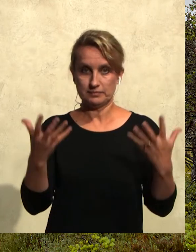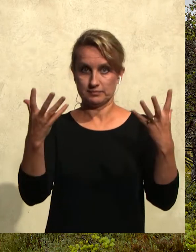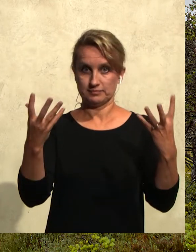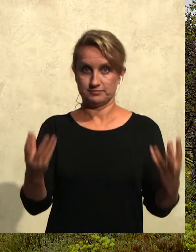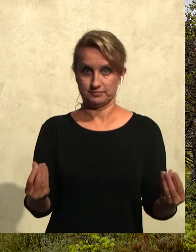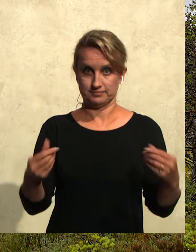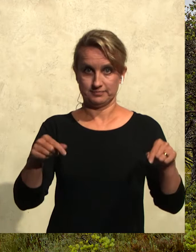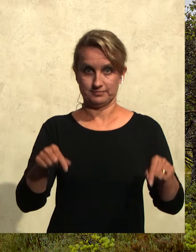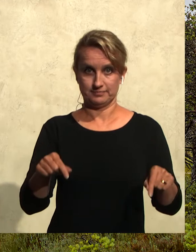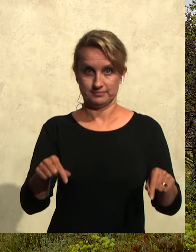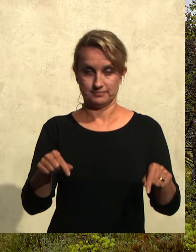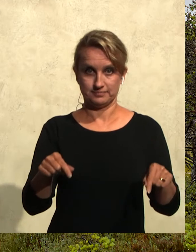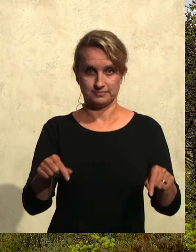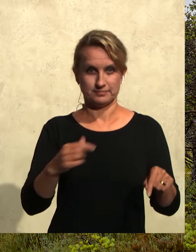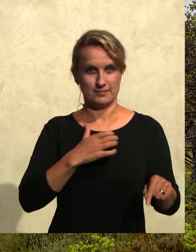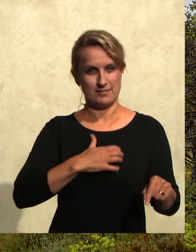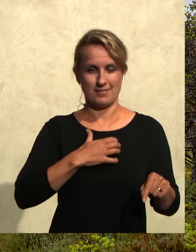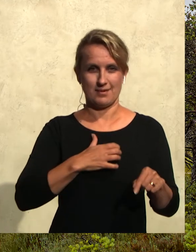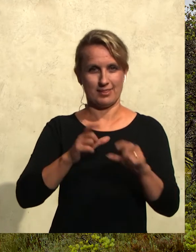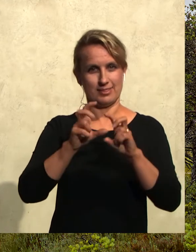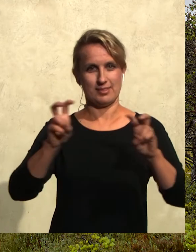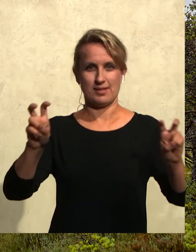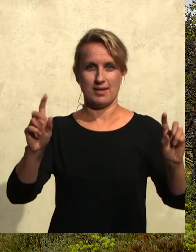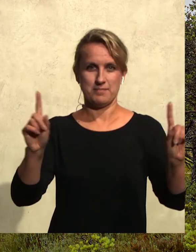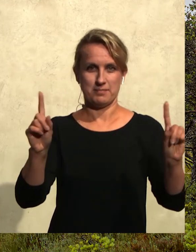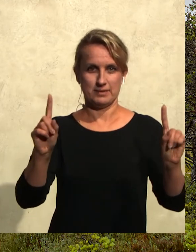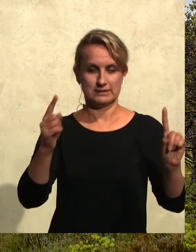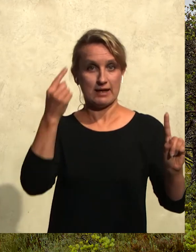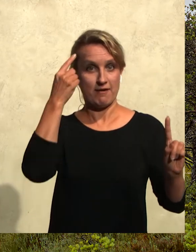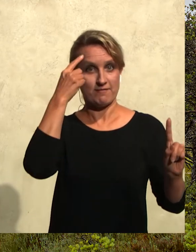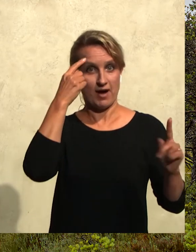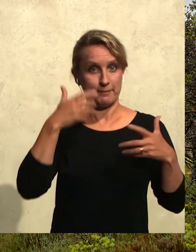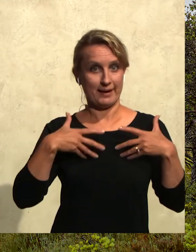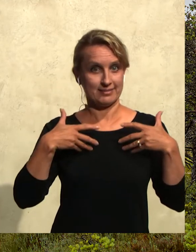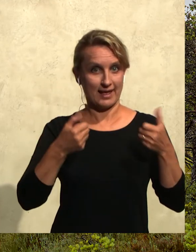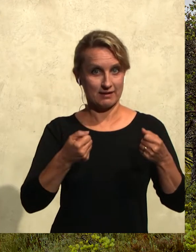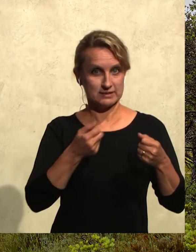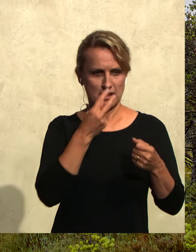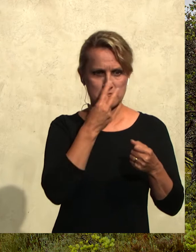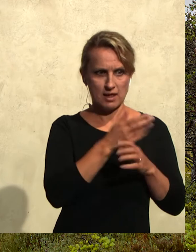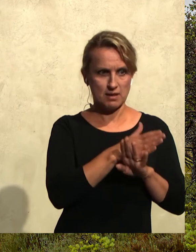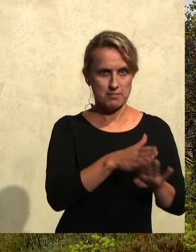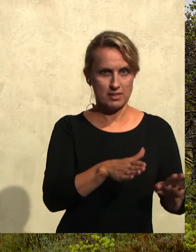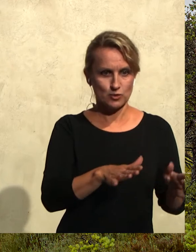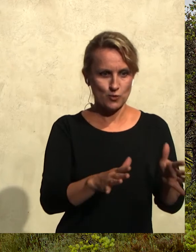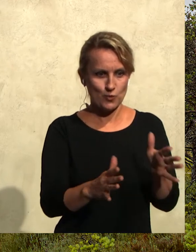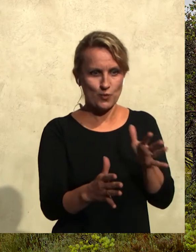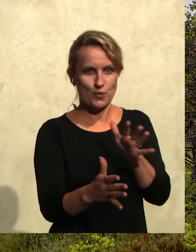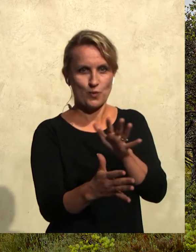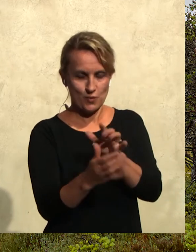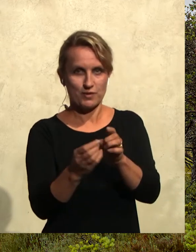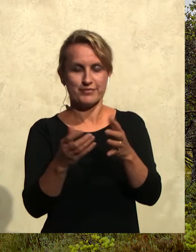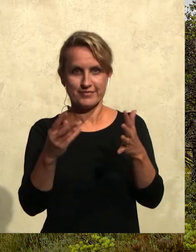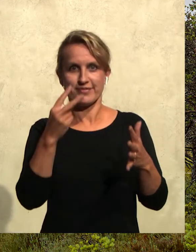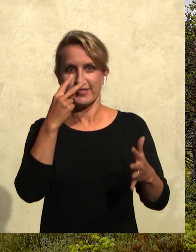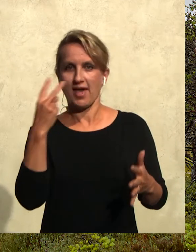the invisible visible. And I think, if I put it like this, that right now